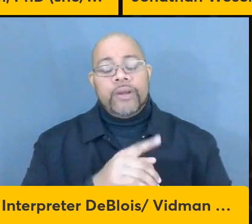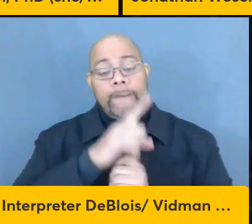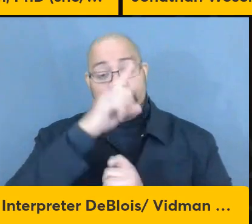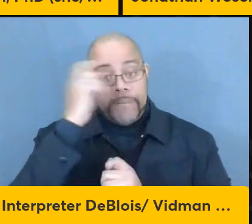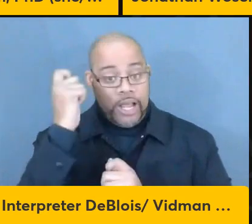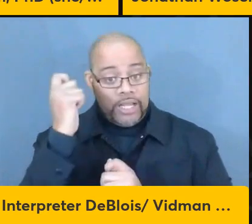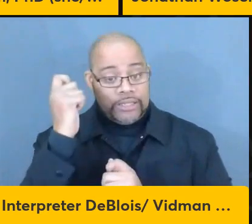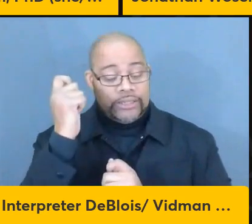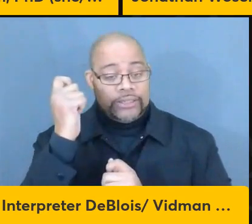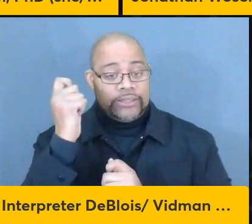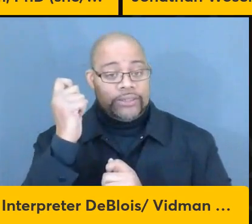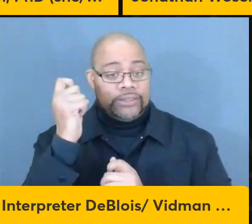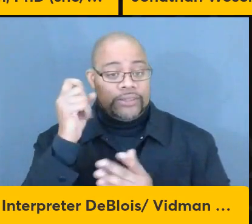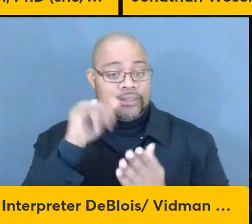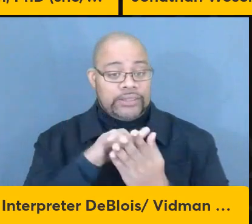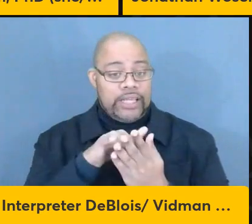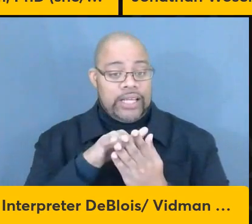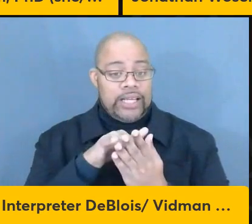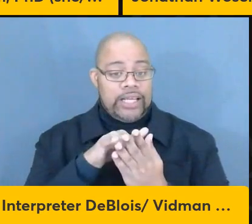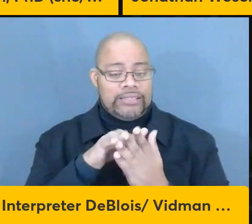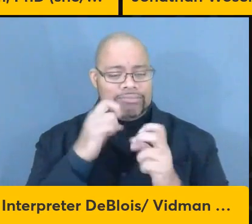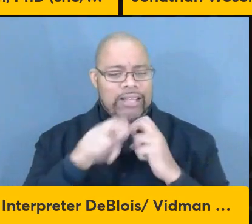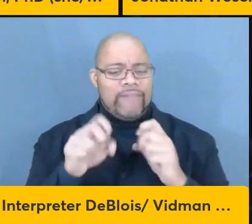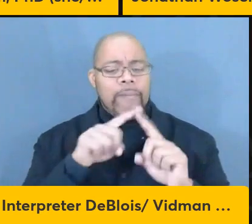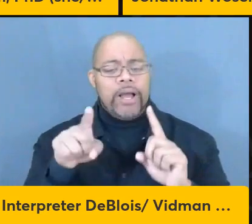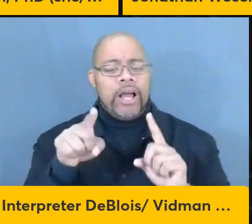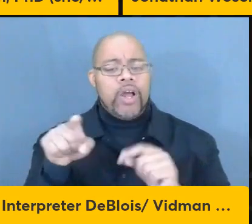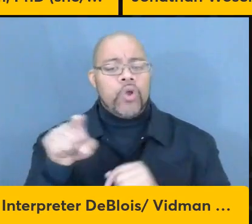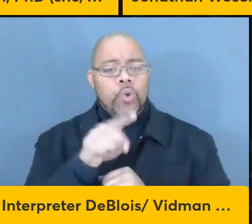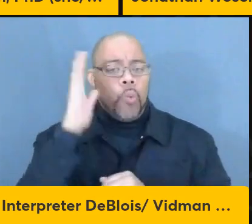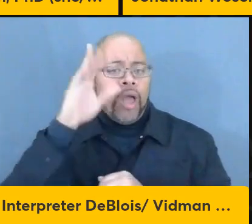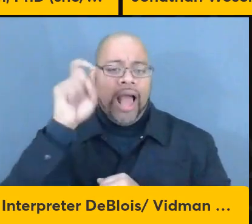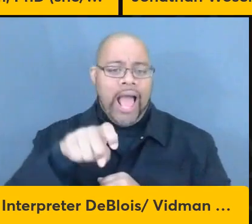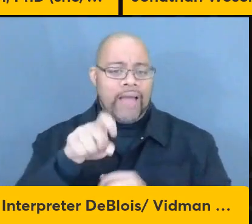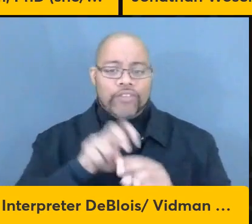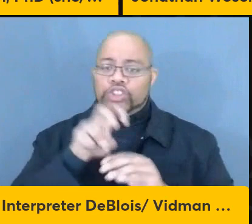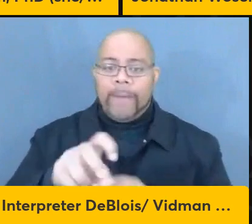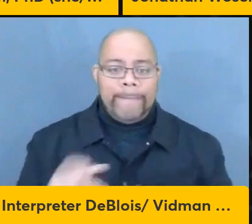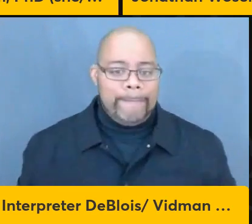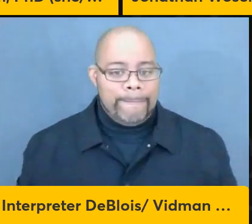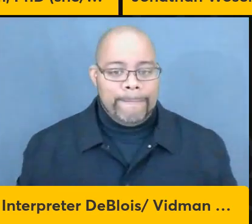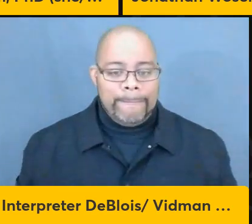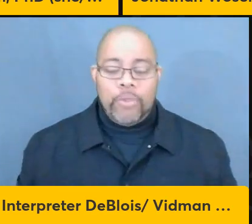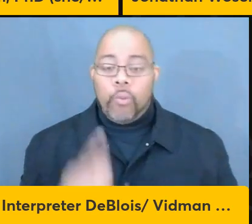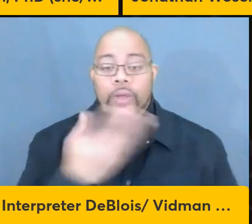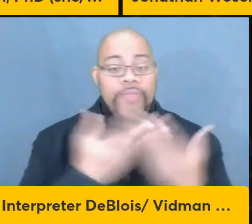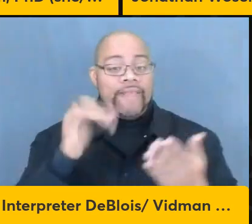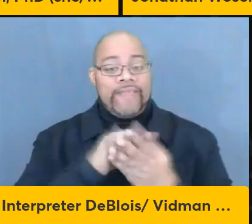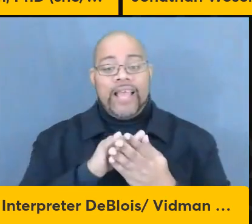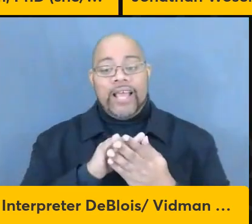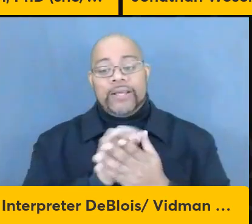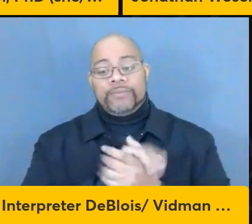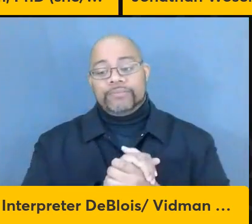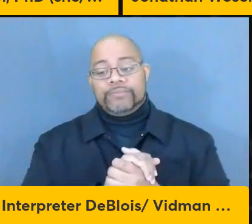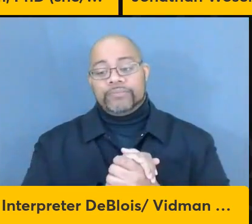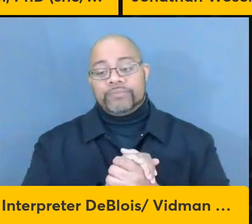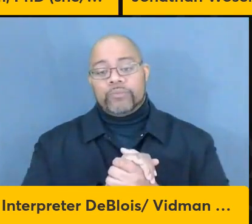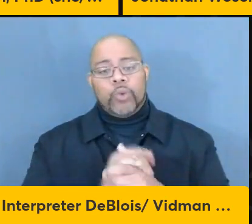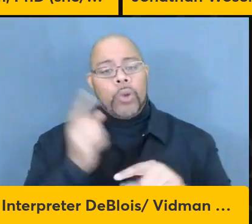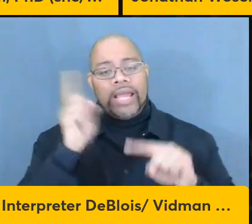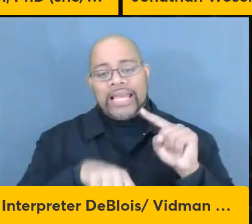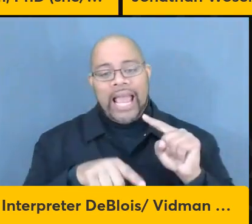because and this is tough, but you're going to have to jump. This is one of those things where you